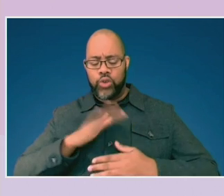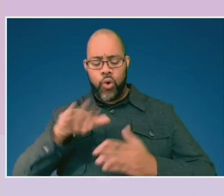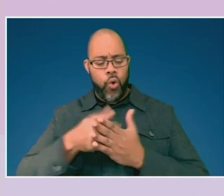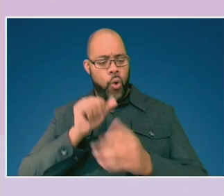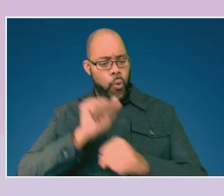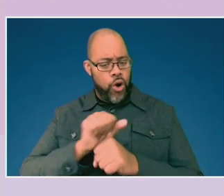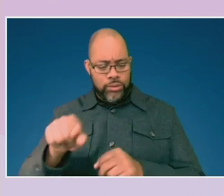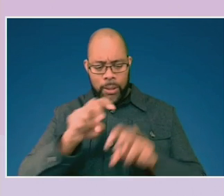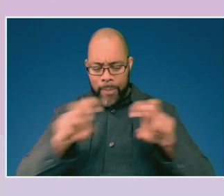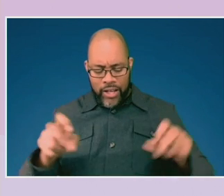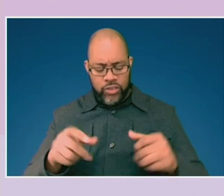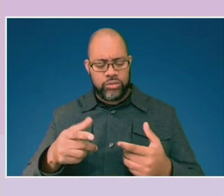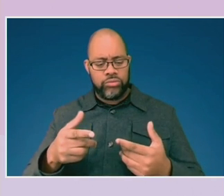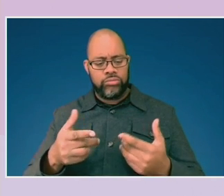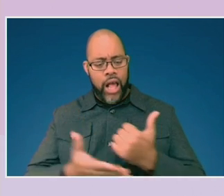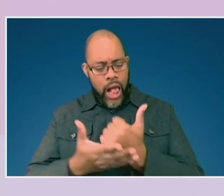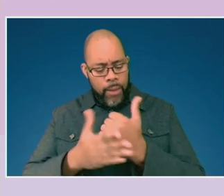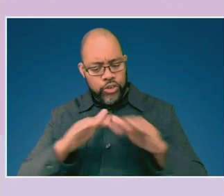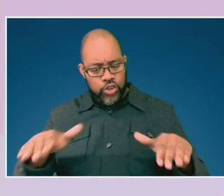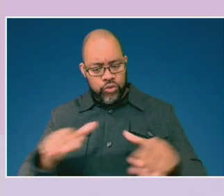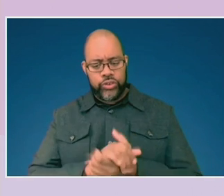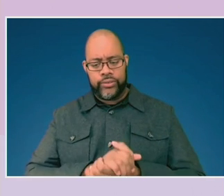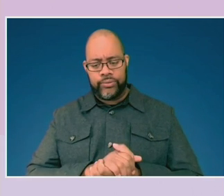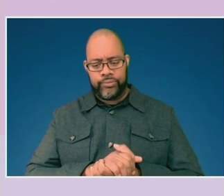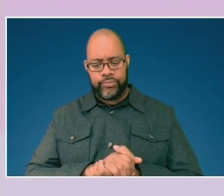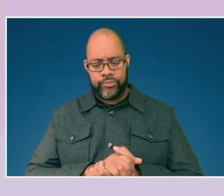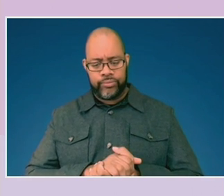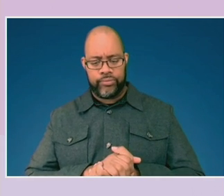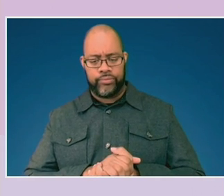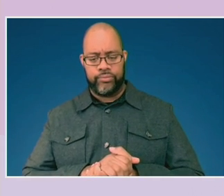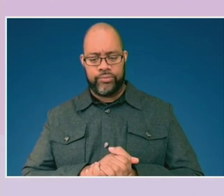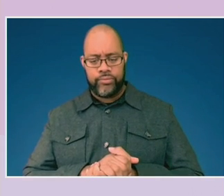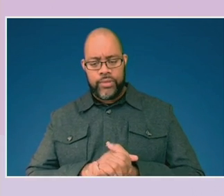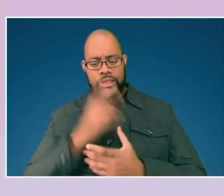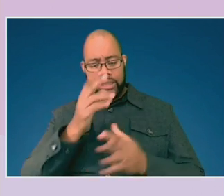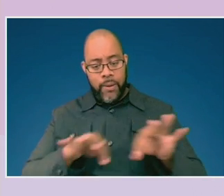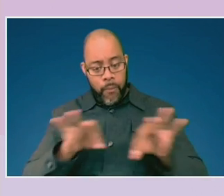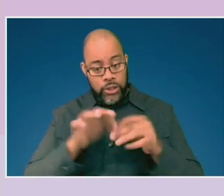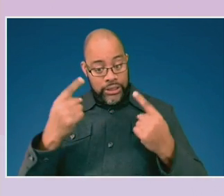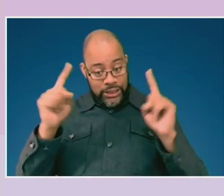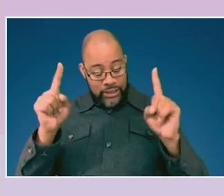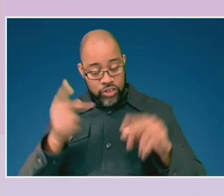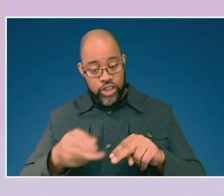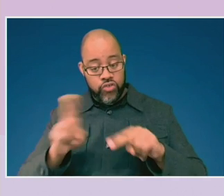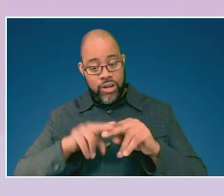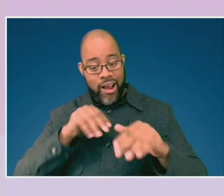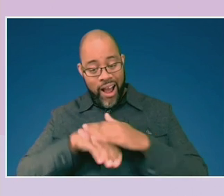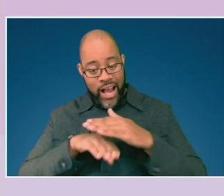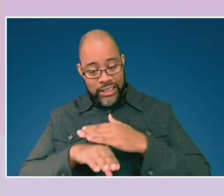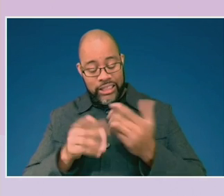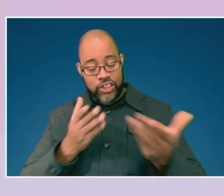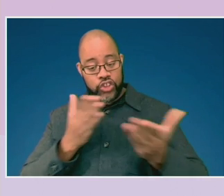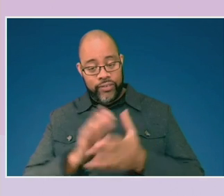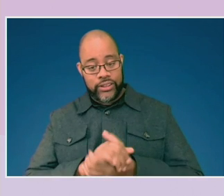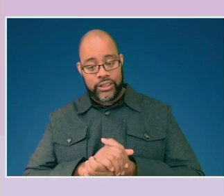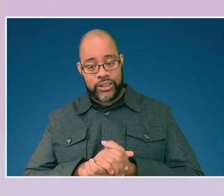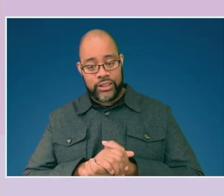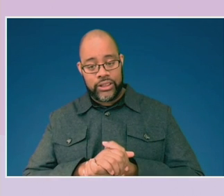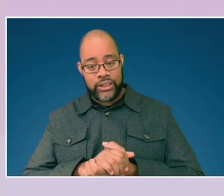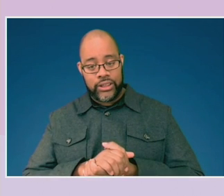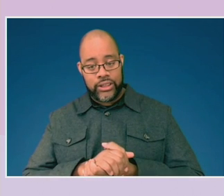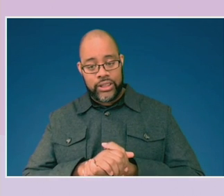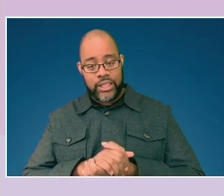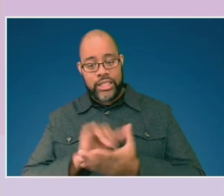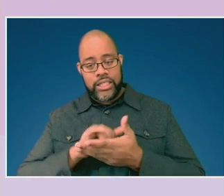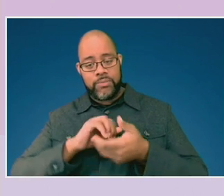supporting childhood behavioral health and prevention. We see the key to success in increasing access and services in schools as the